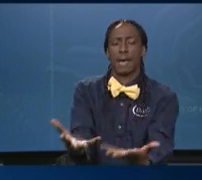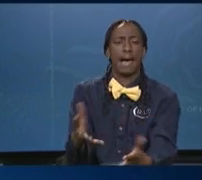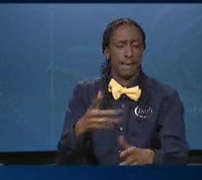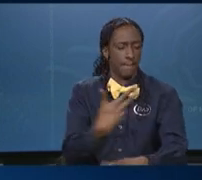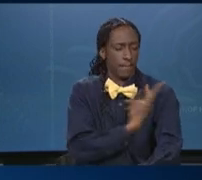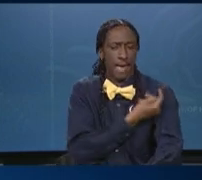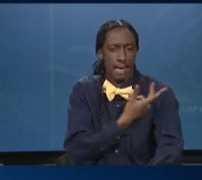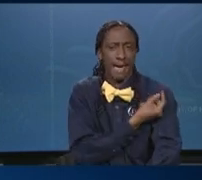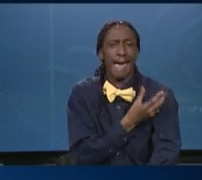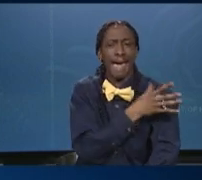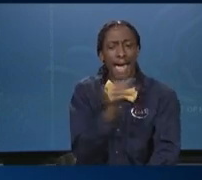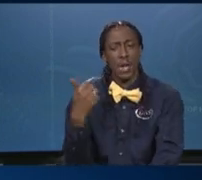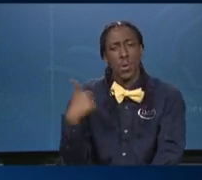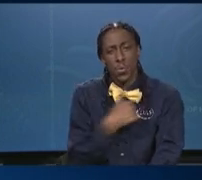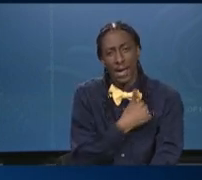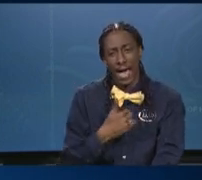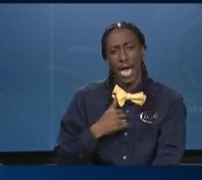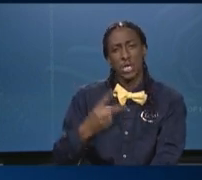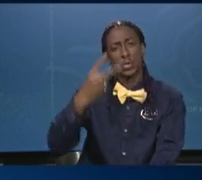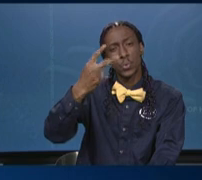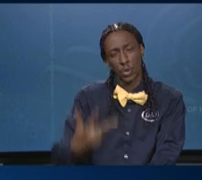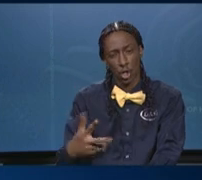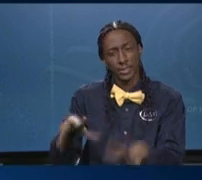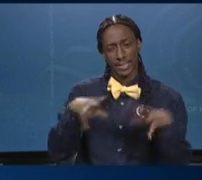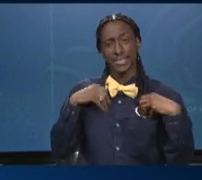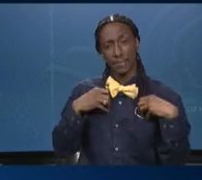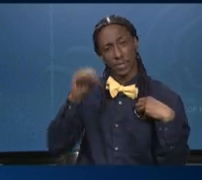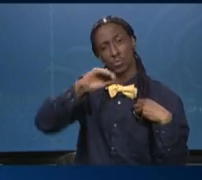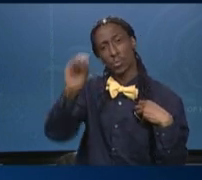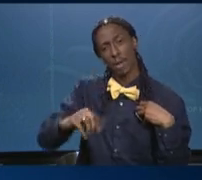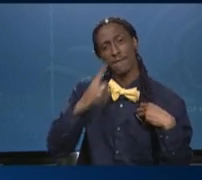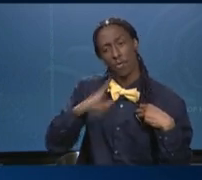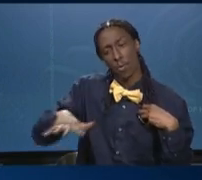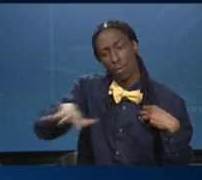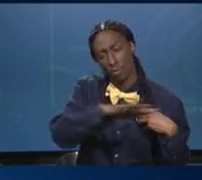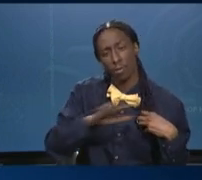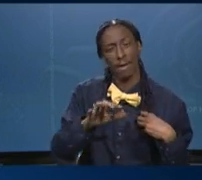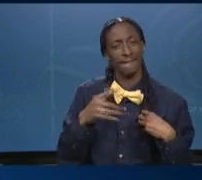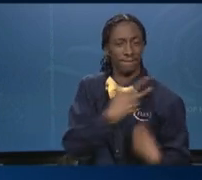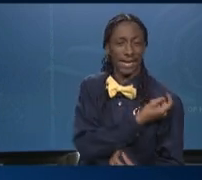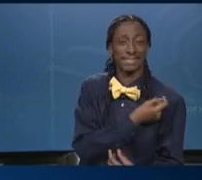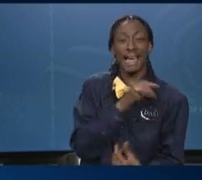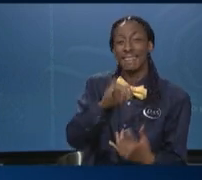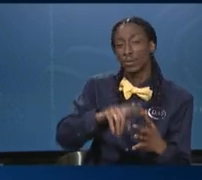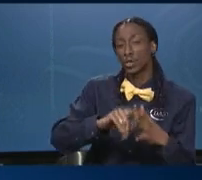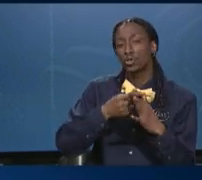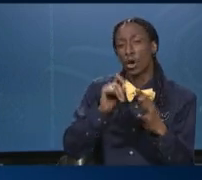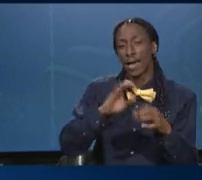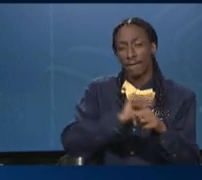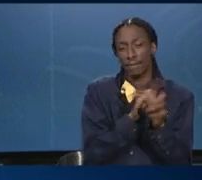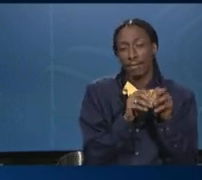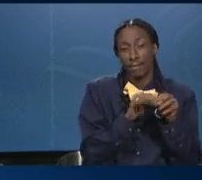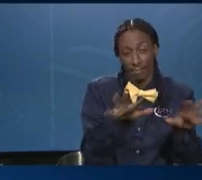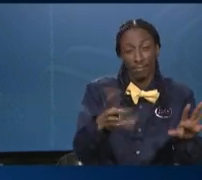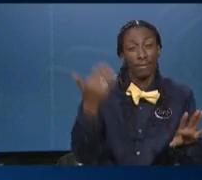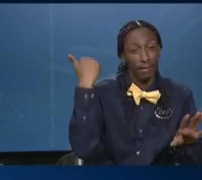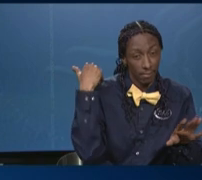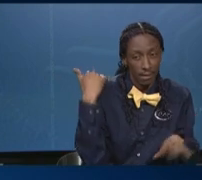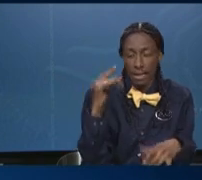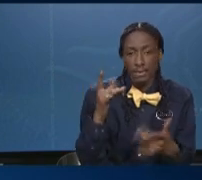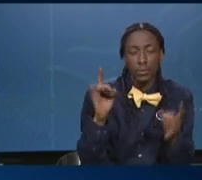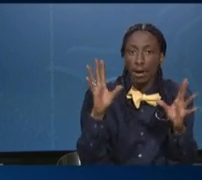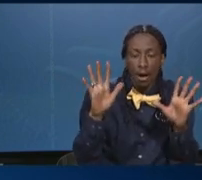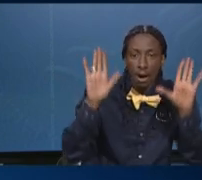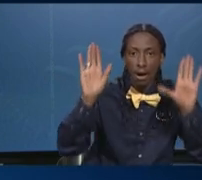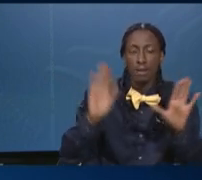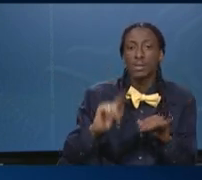than two-thirds acceptance rate for vaccines, which at that time, at the start of the pandemic and the start of the vaccines, was so remarkable